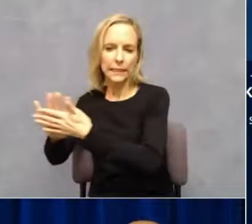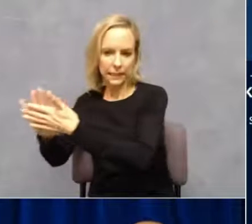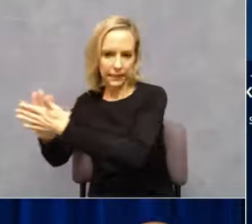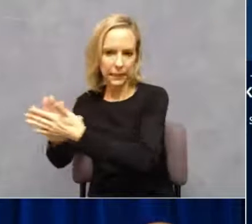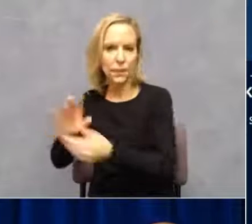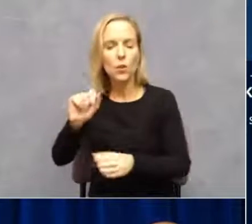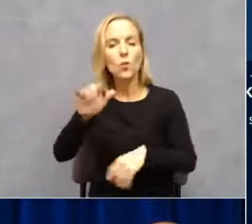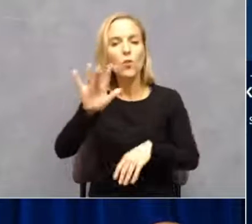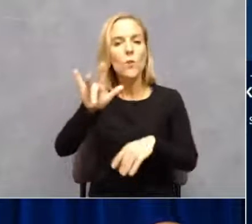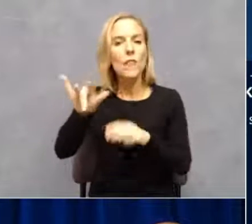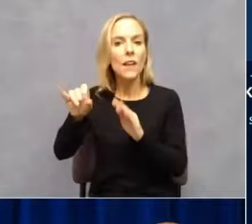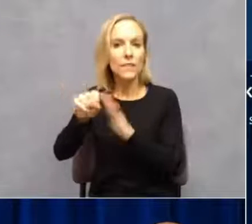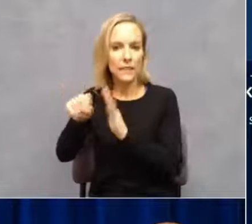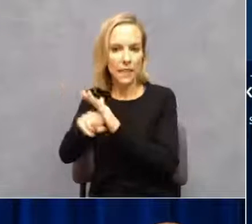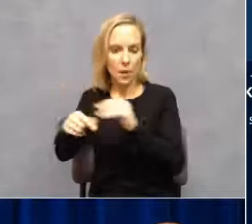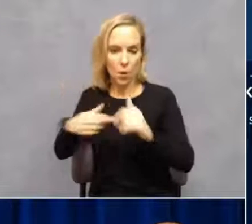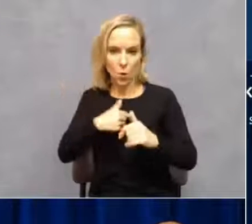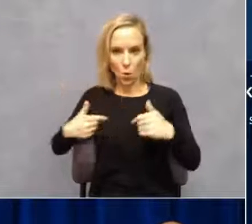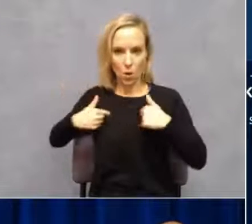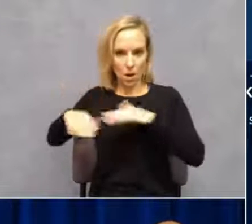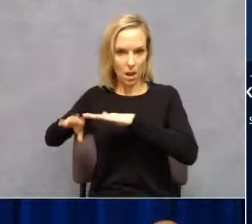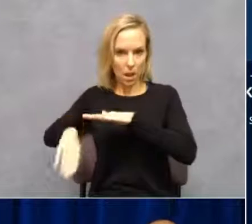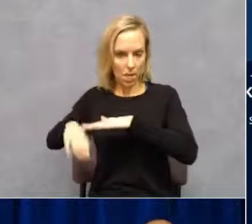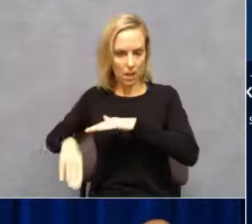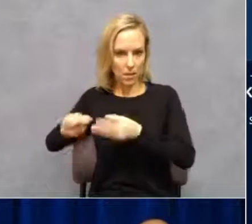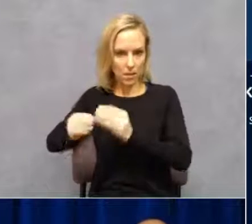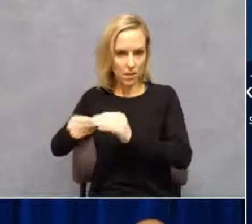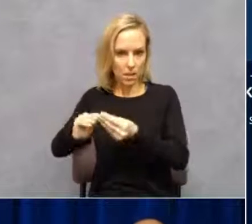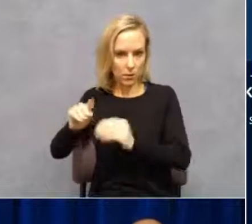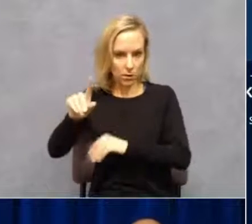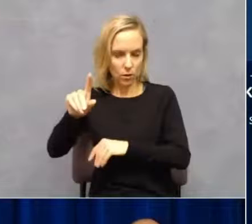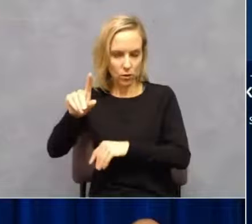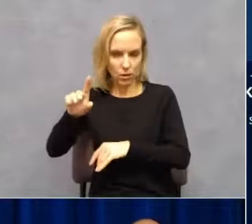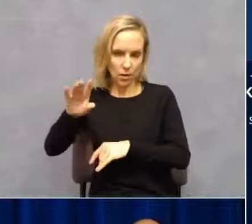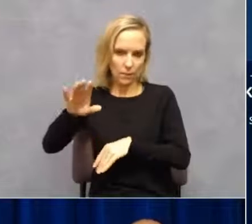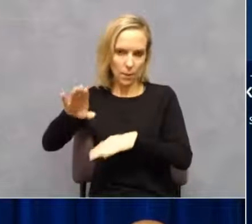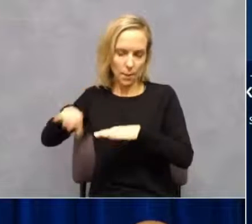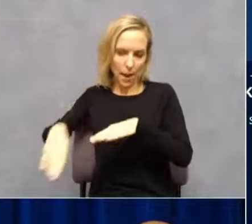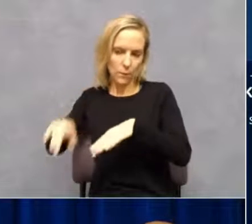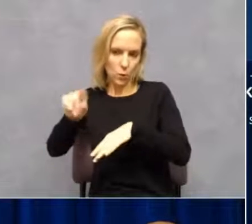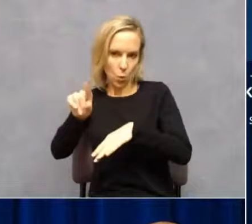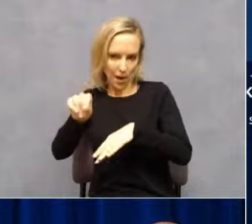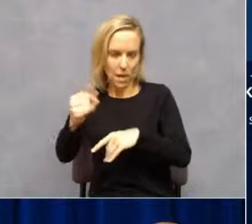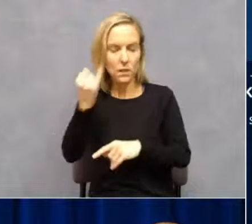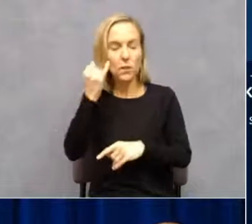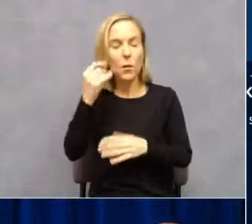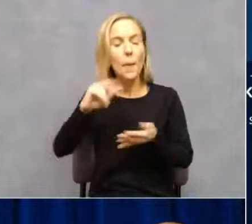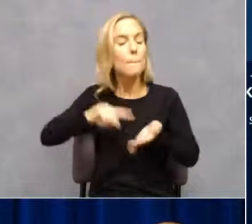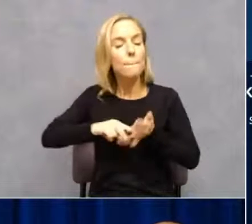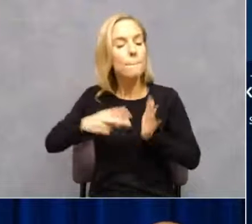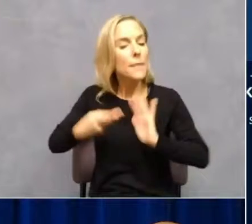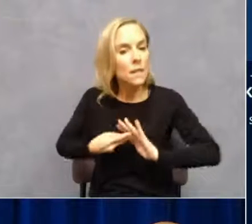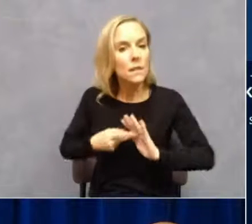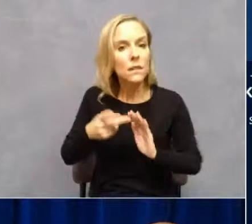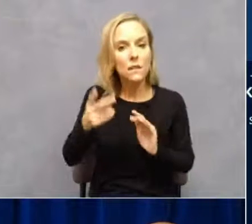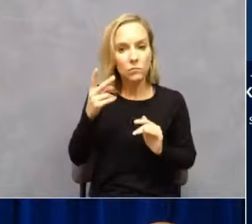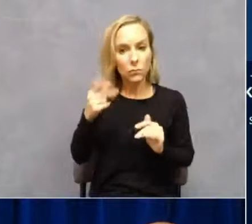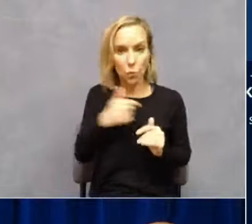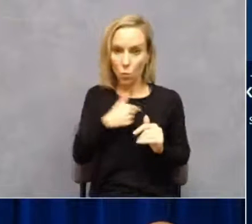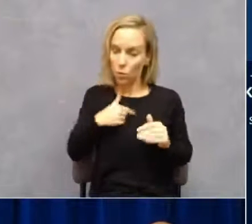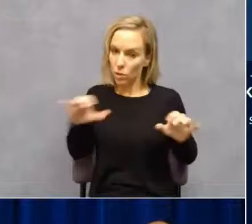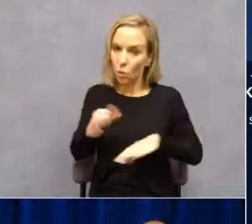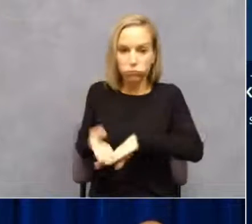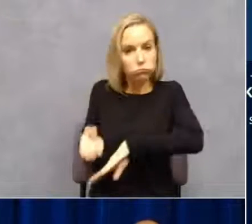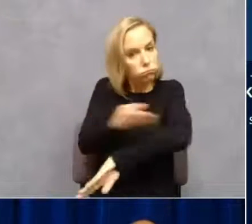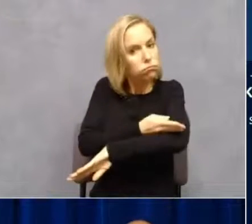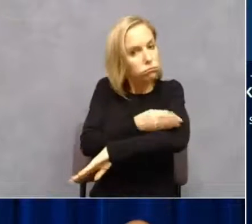We are in the bottom 20 in the United States. So if you were to look, we have done much better